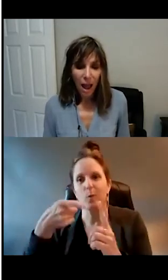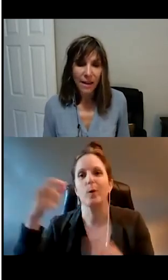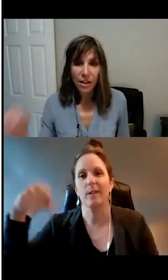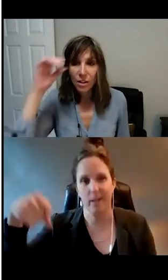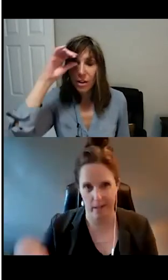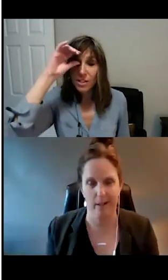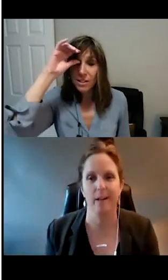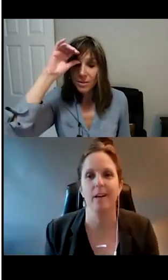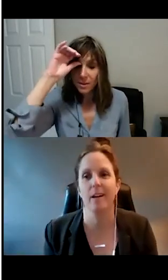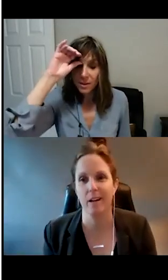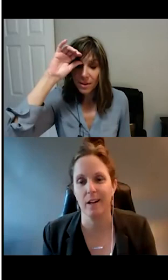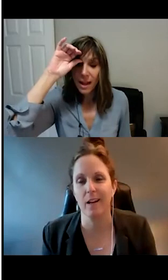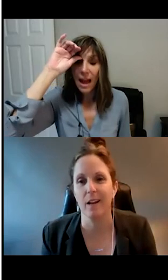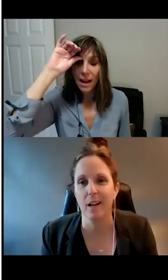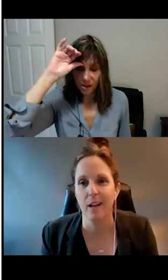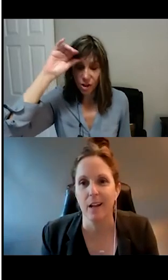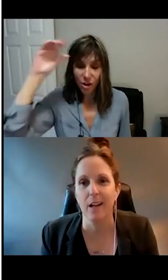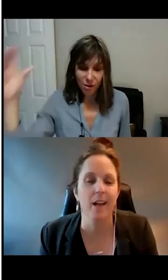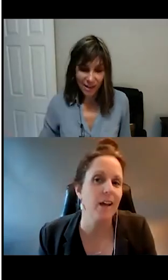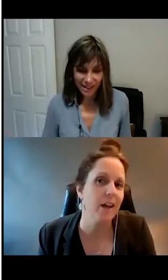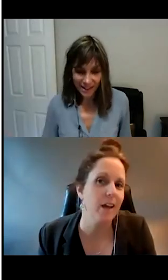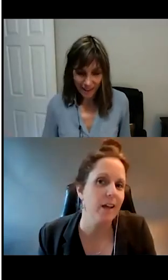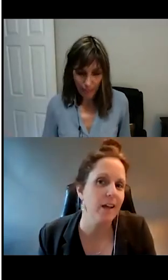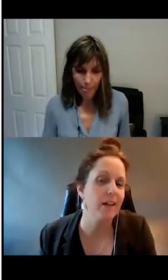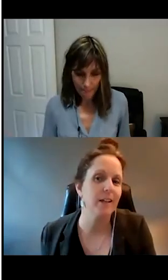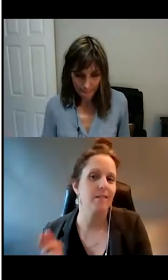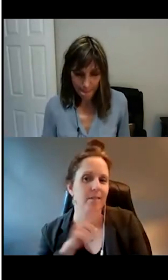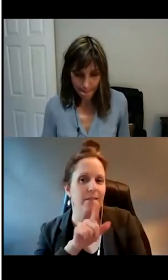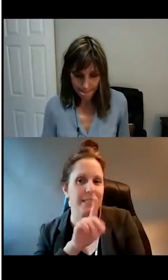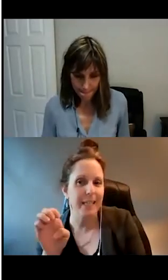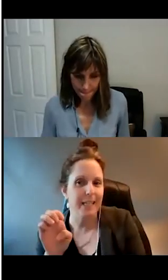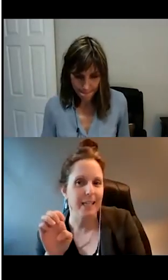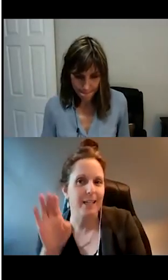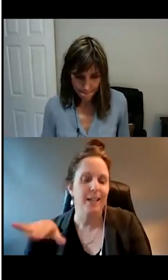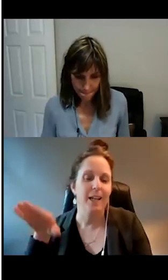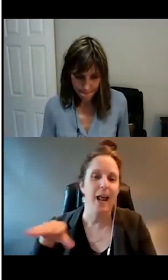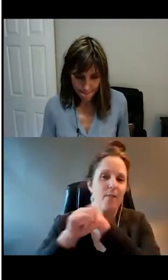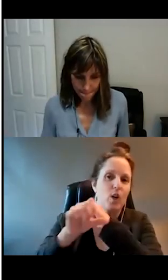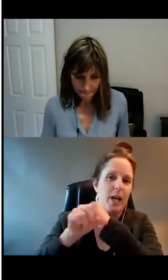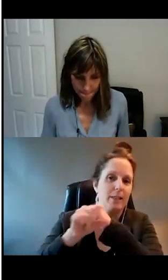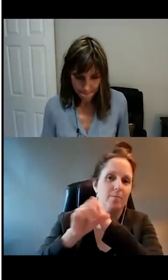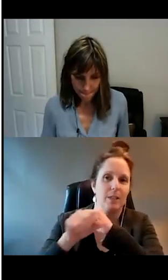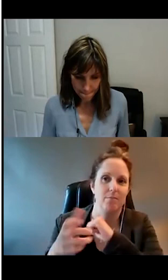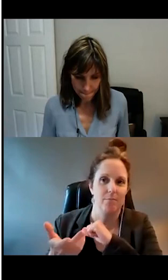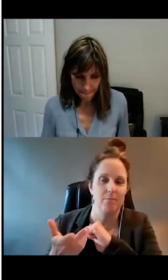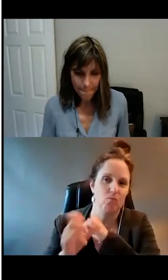And advertising. And there was, sorry, go ahead, Dee. Sorry, advertising is another